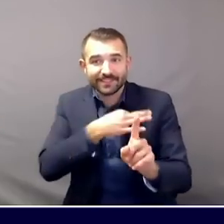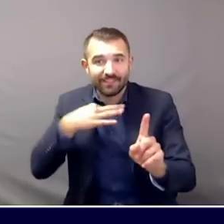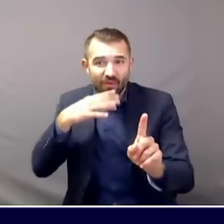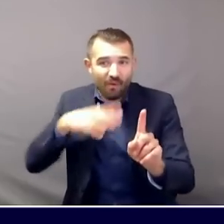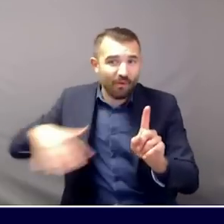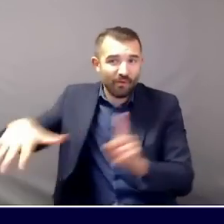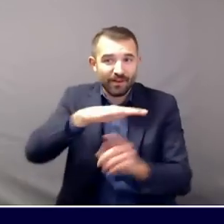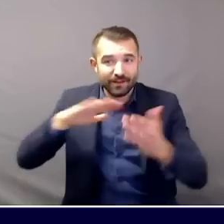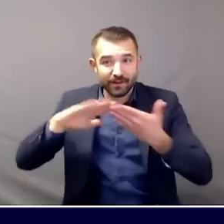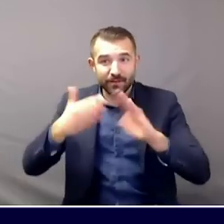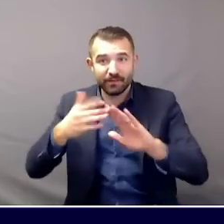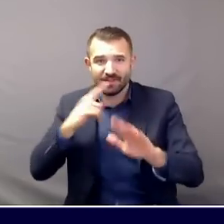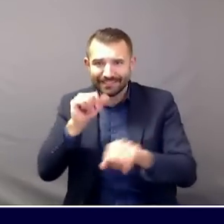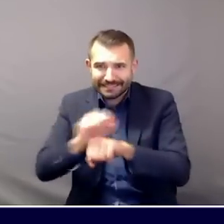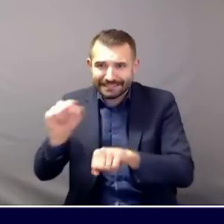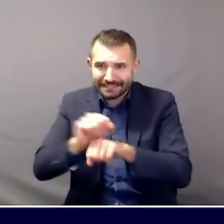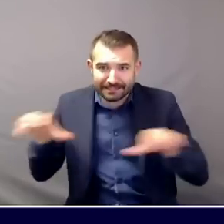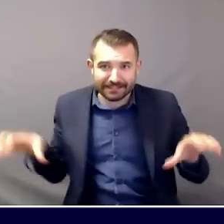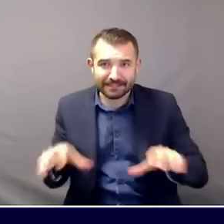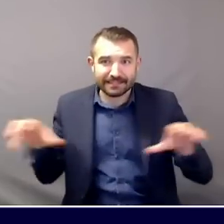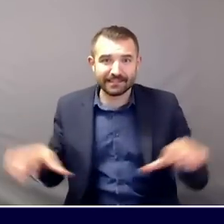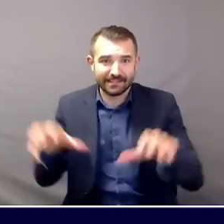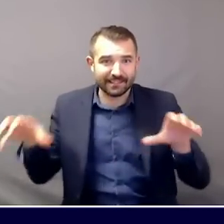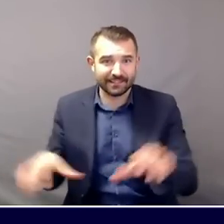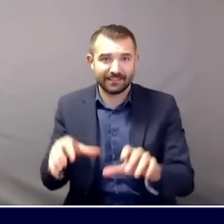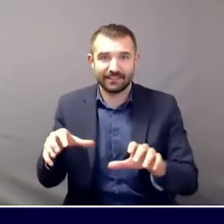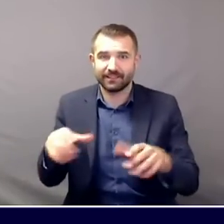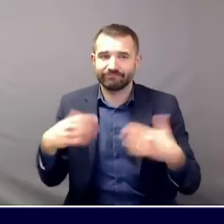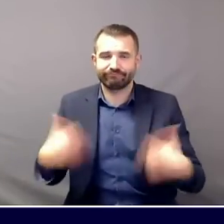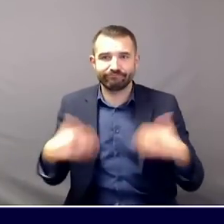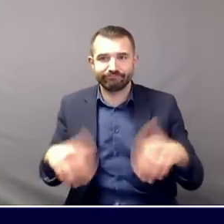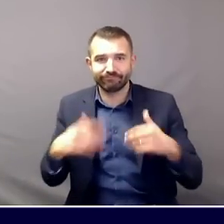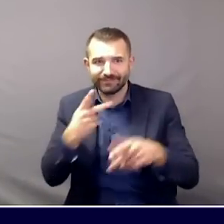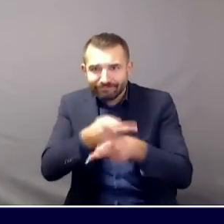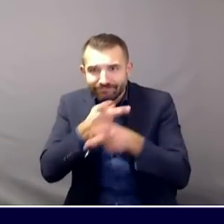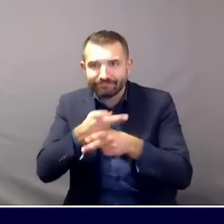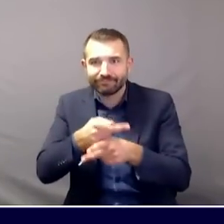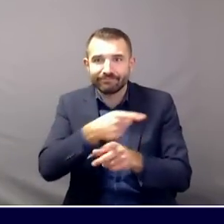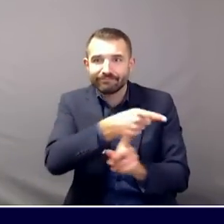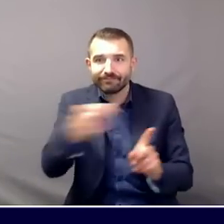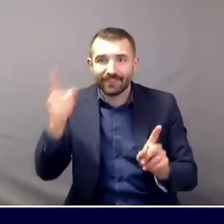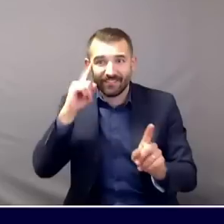tireless efforts in continuing to care for our friends,